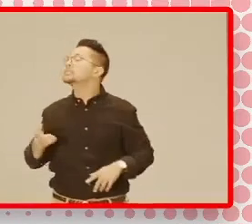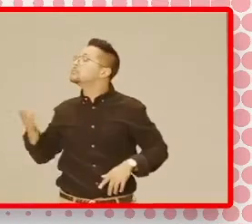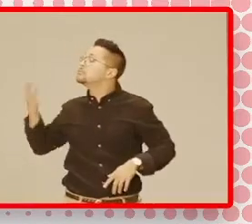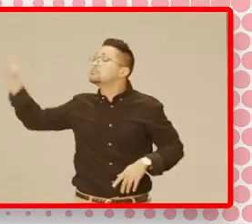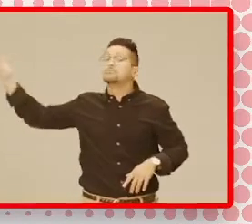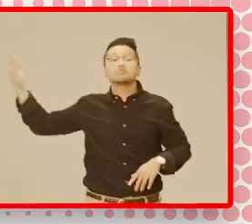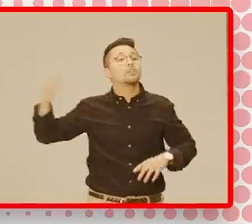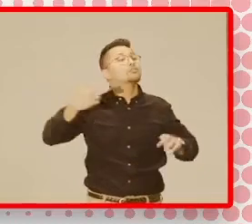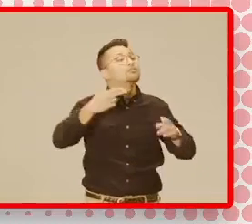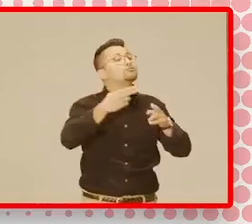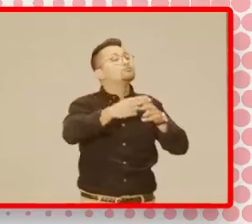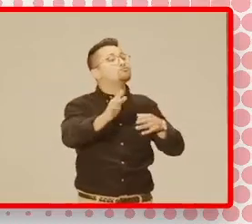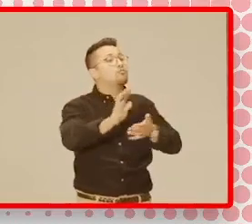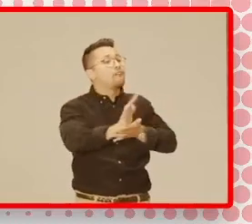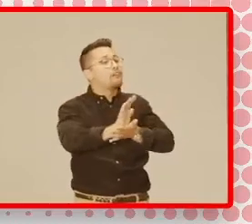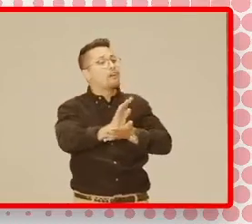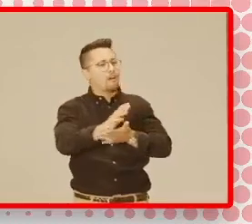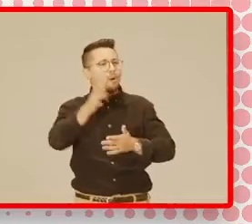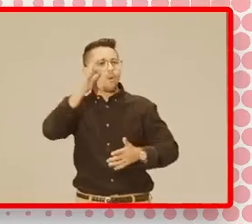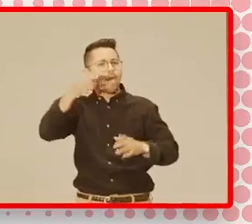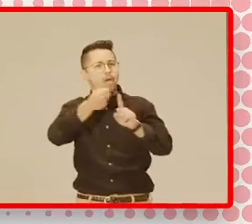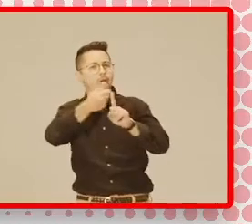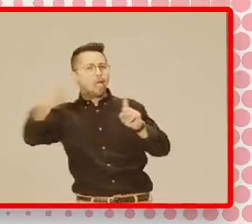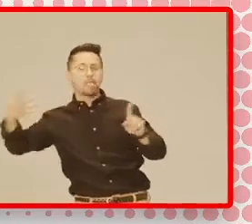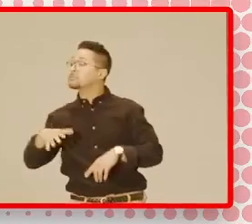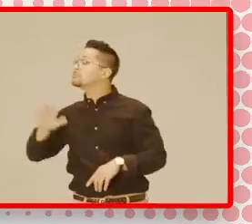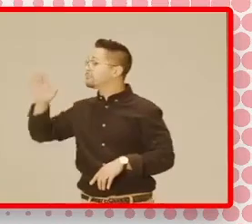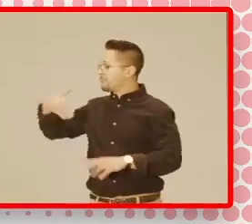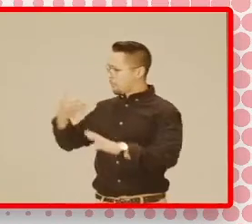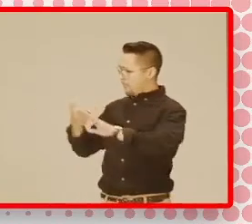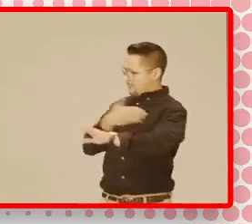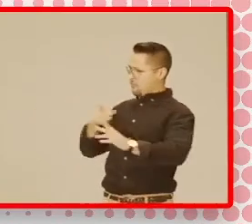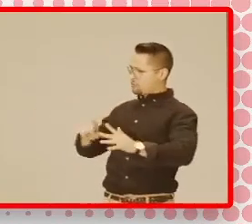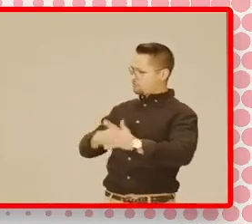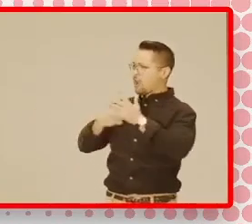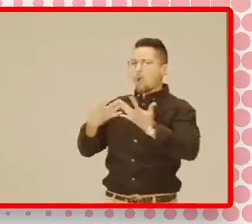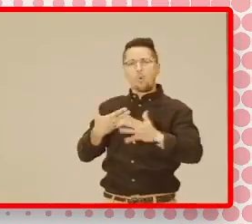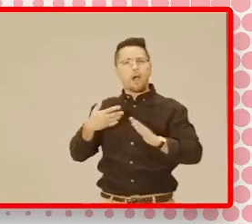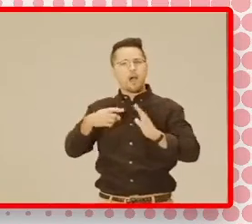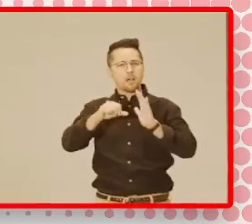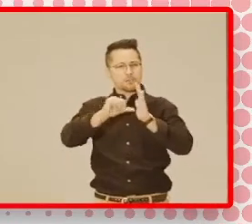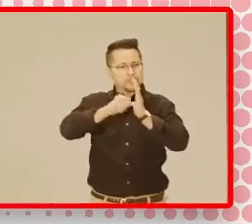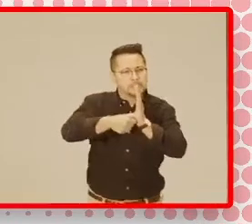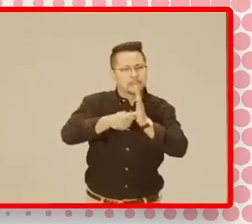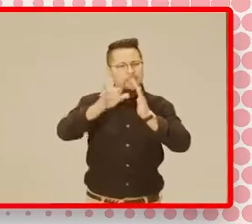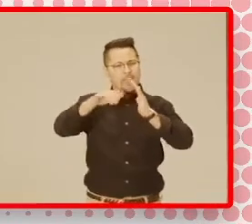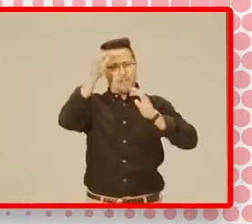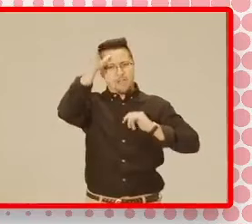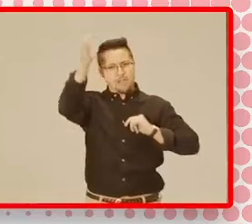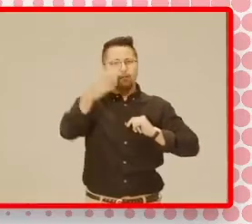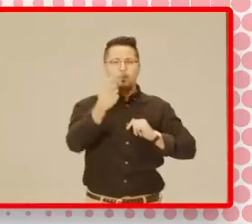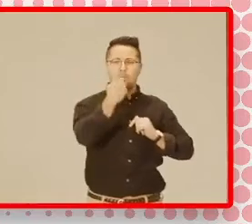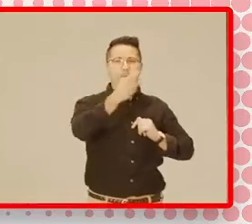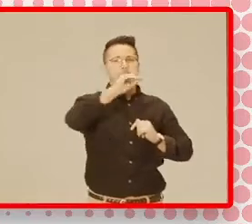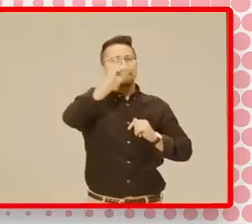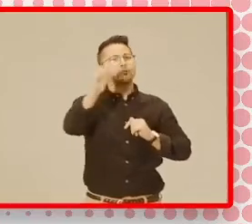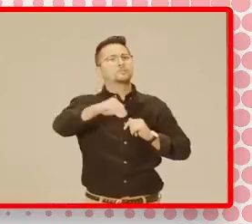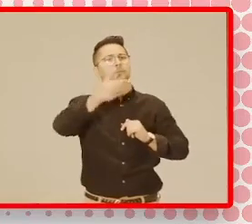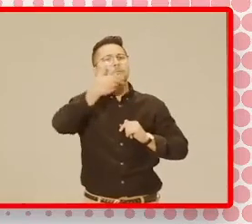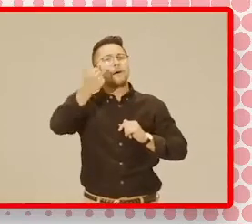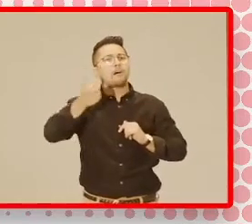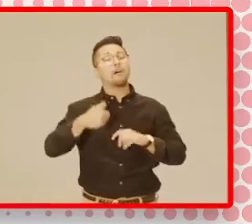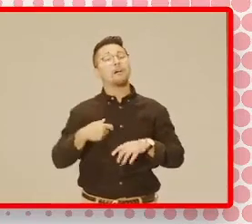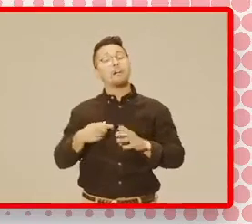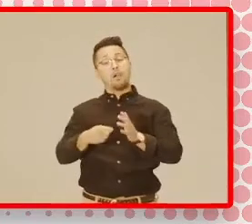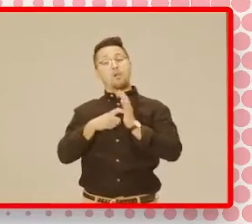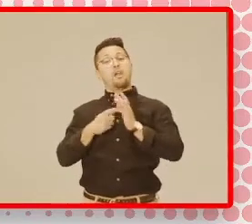explains that. Before we start that, I want to reinforce this concept of 1% better. It takes a lot of patience